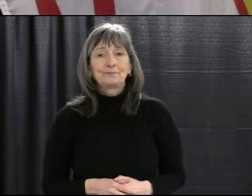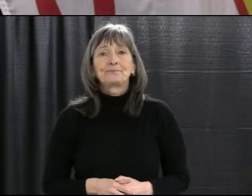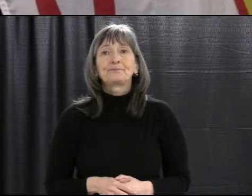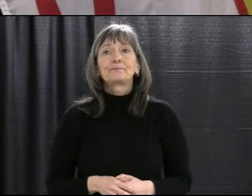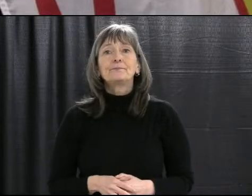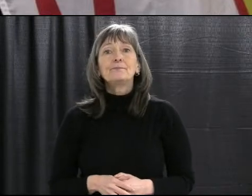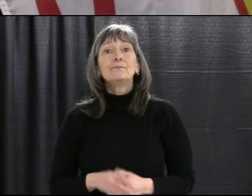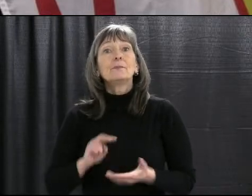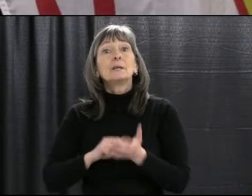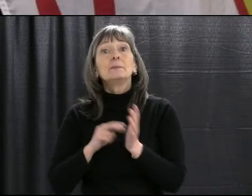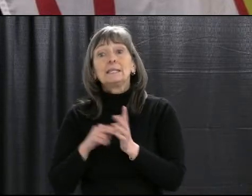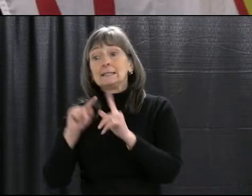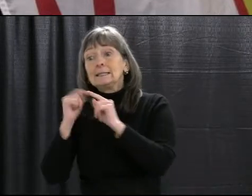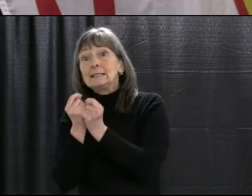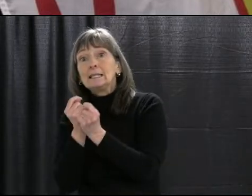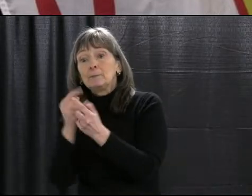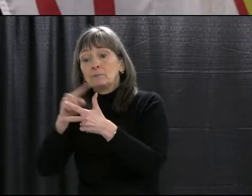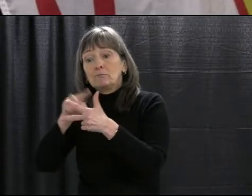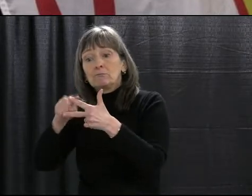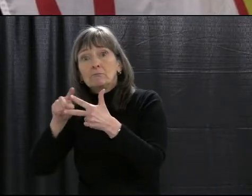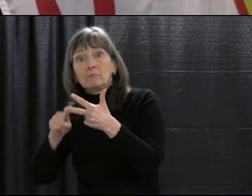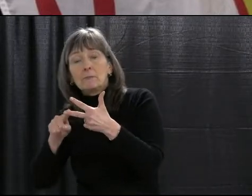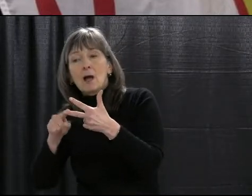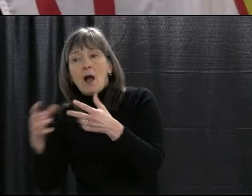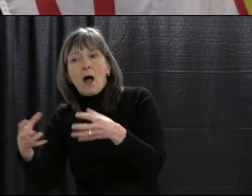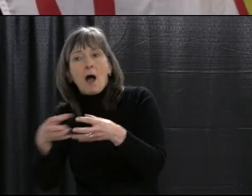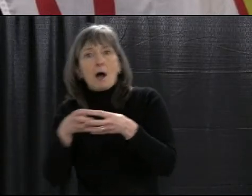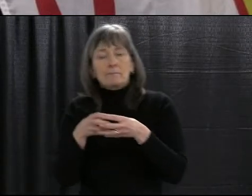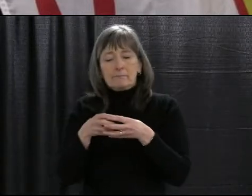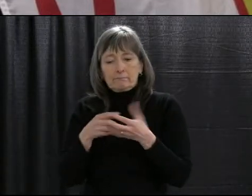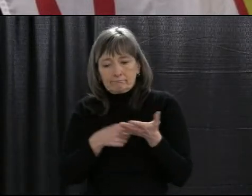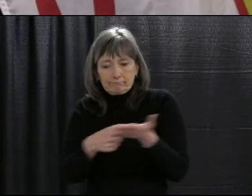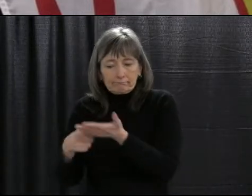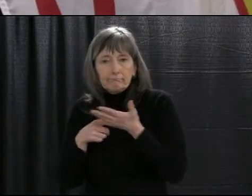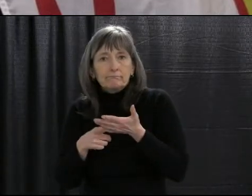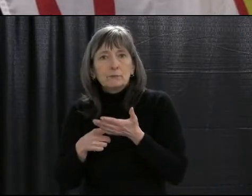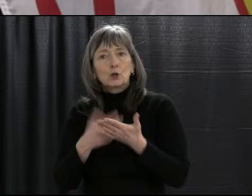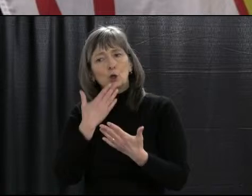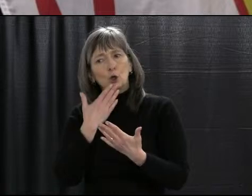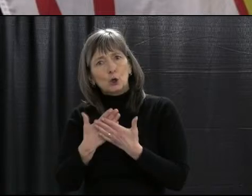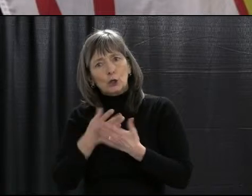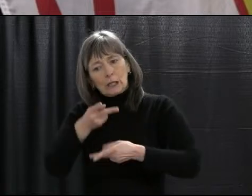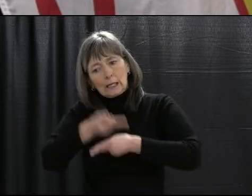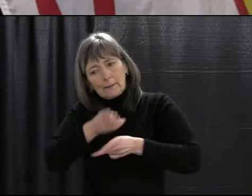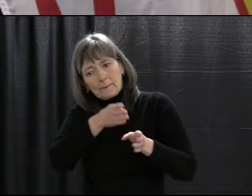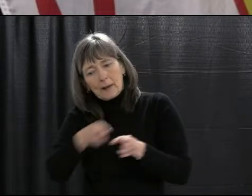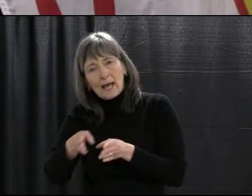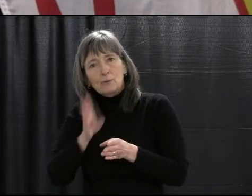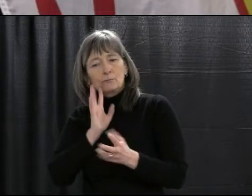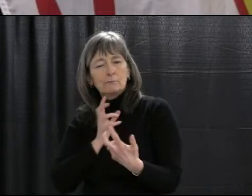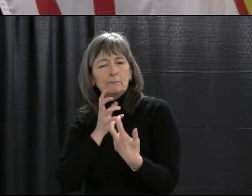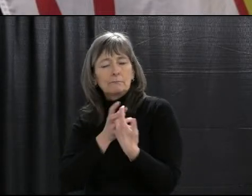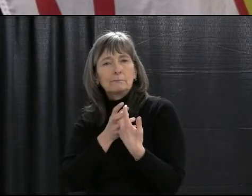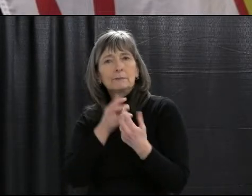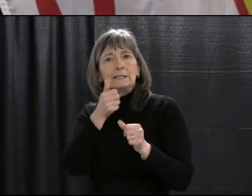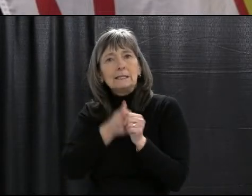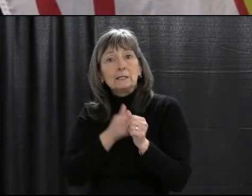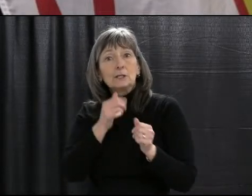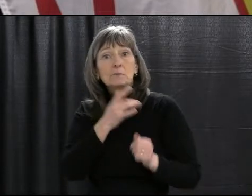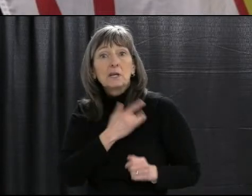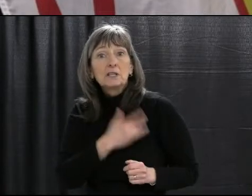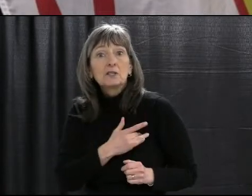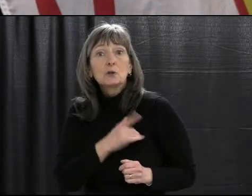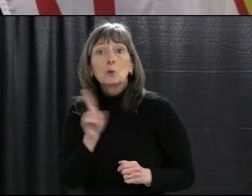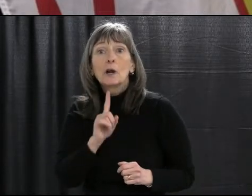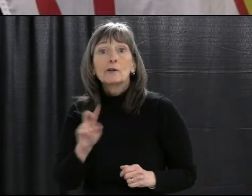will allow teams to efficiently collaborate so that the best care plans are created and tailored for each patient wherever they are in